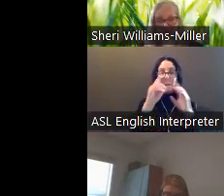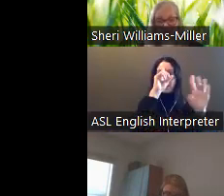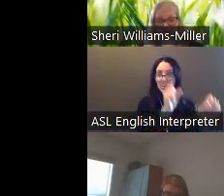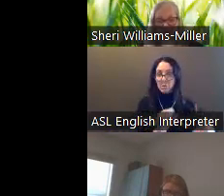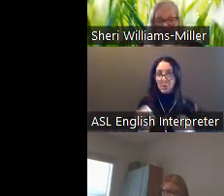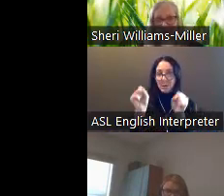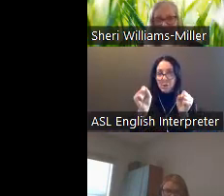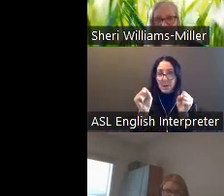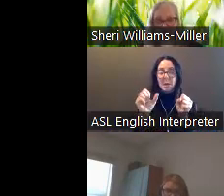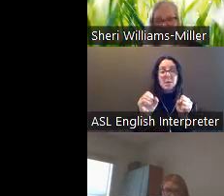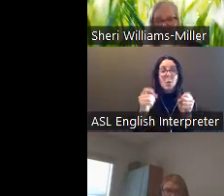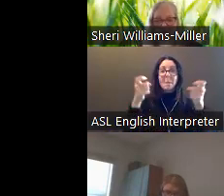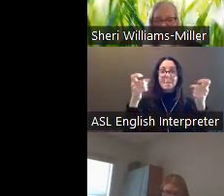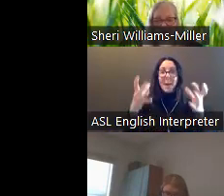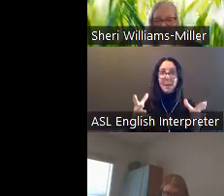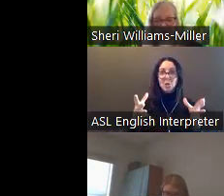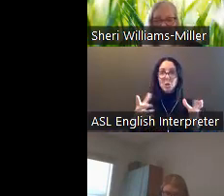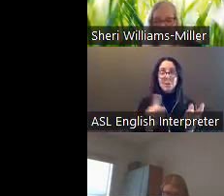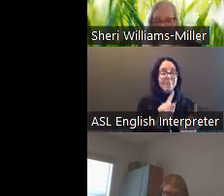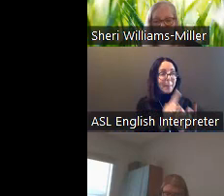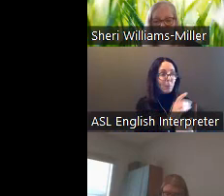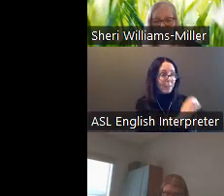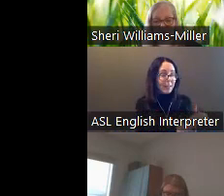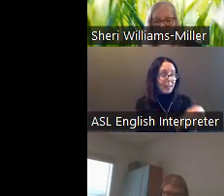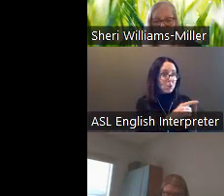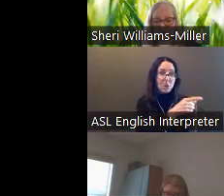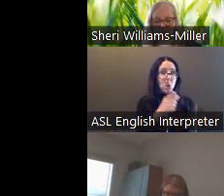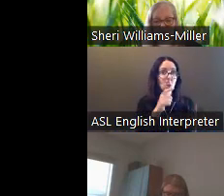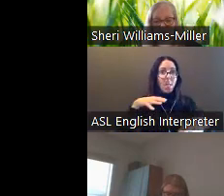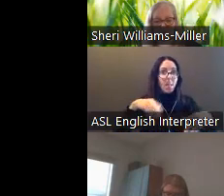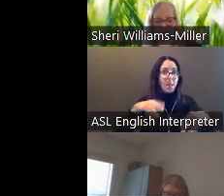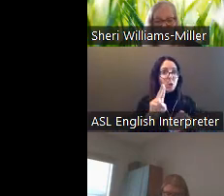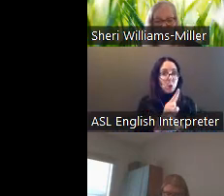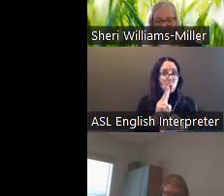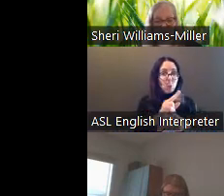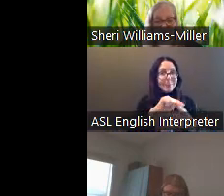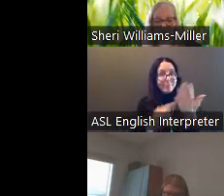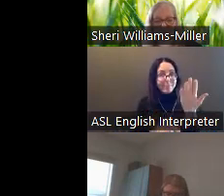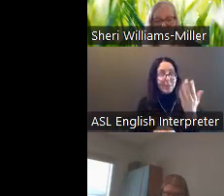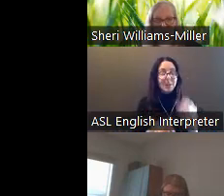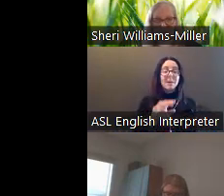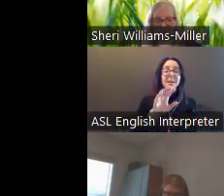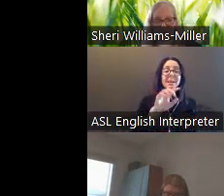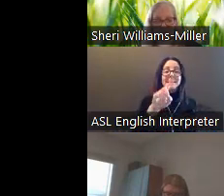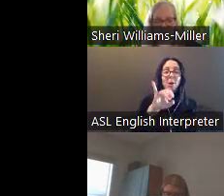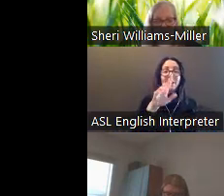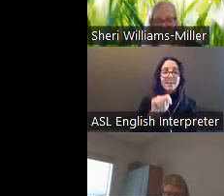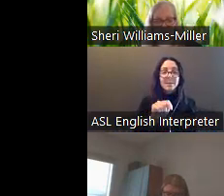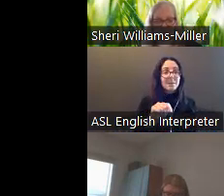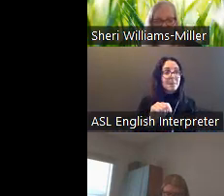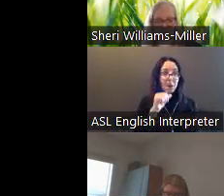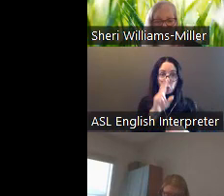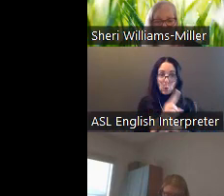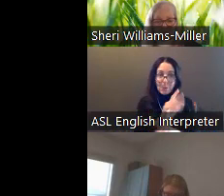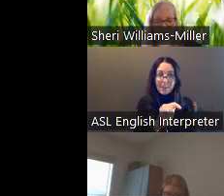in which managers spoke with clinicians who had not used the Xerit or indicators of abuse, and messages were sent